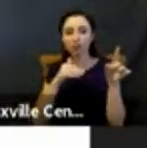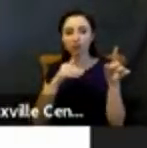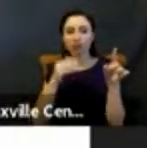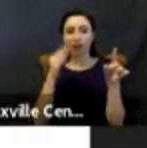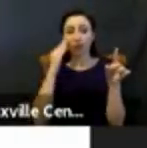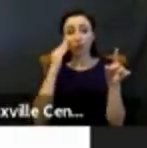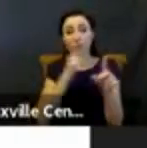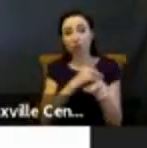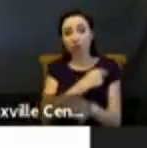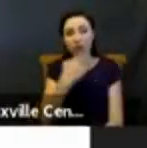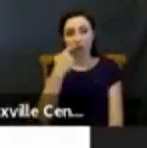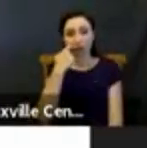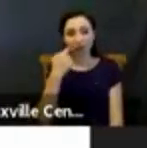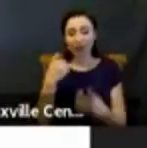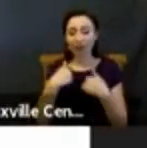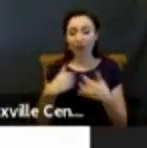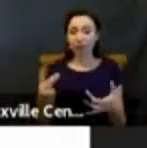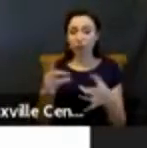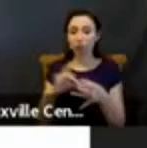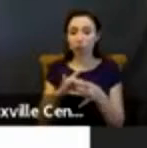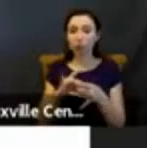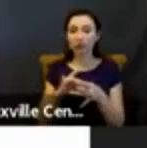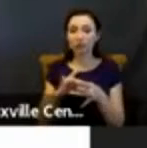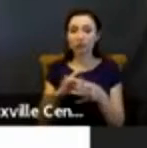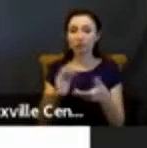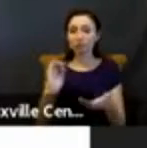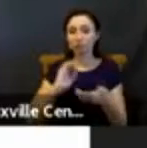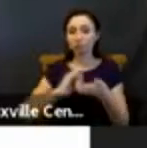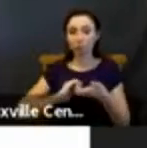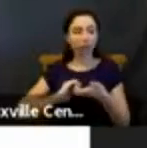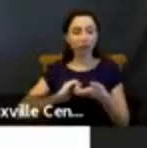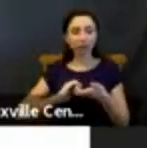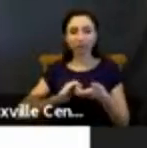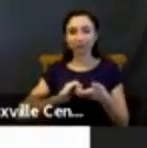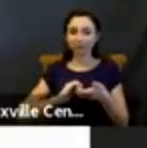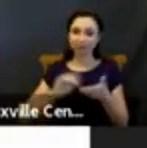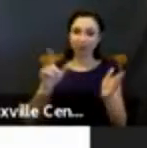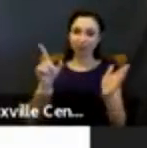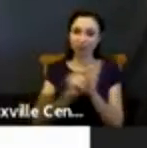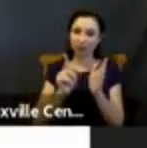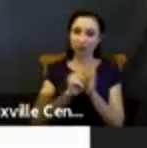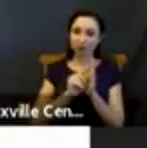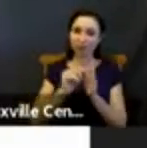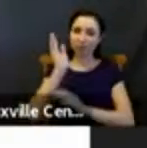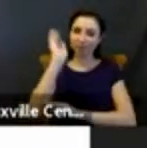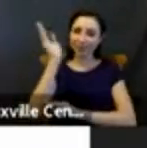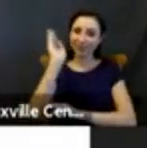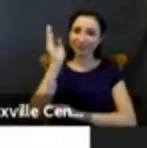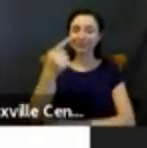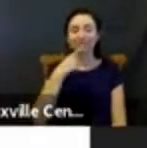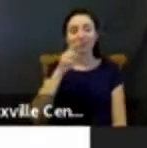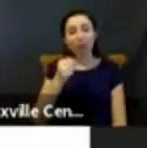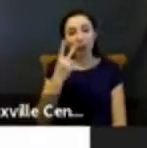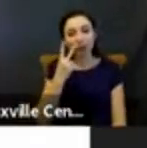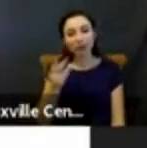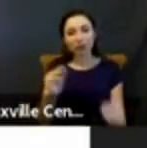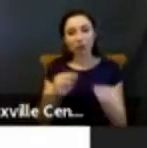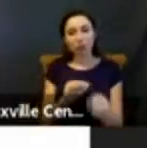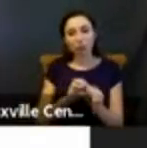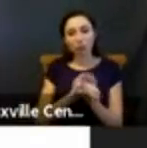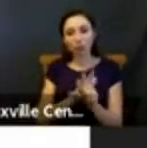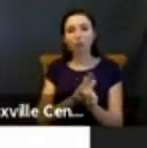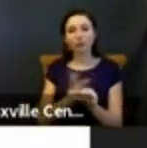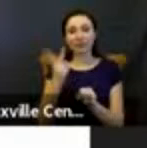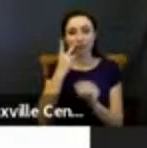joint press release, really not, I mean, just saying, yes, they're seeing more COVID-19. We're seeing an increase in